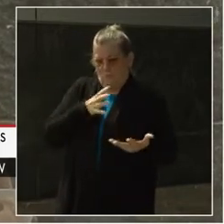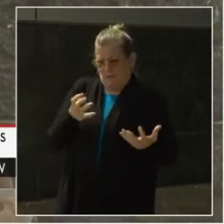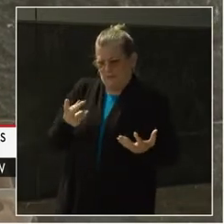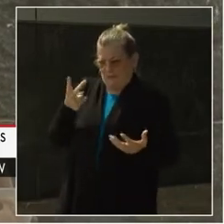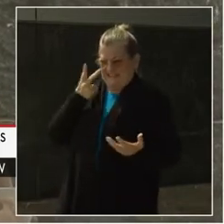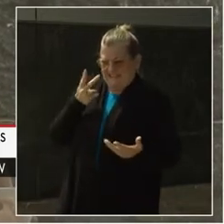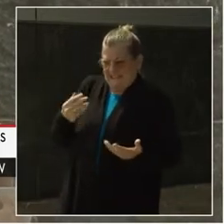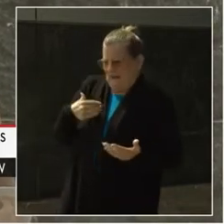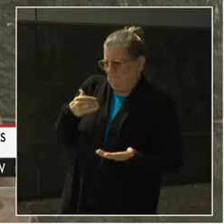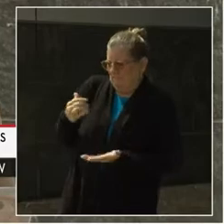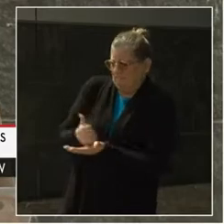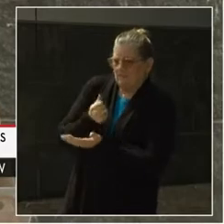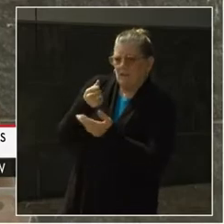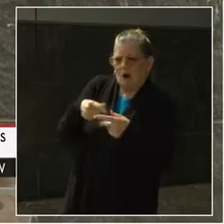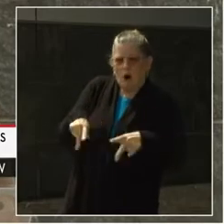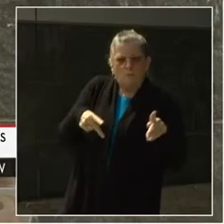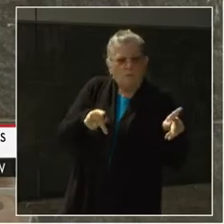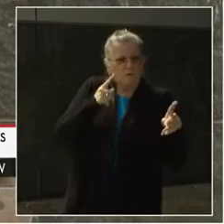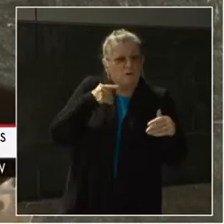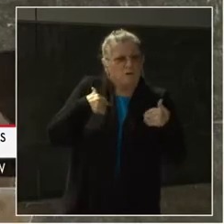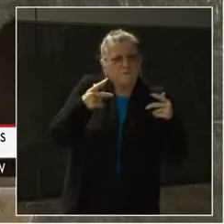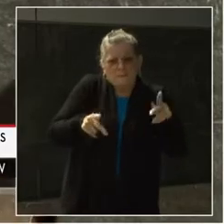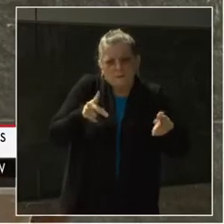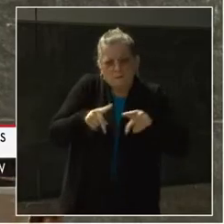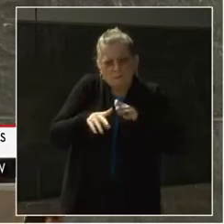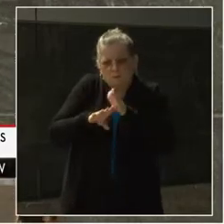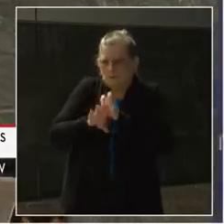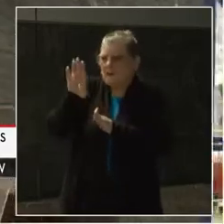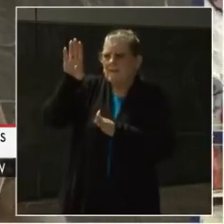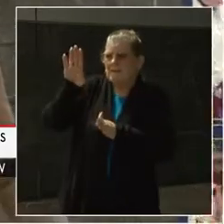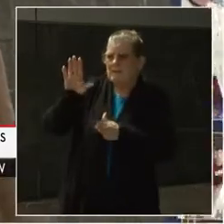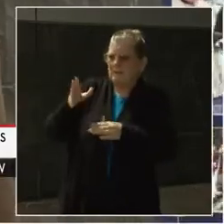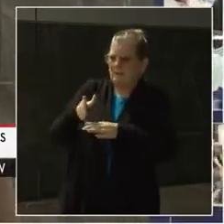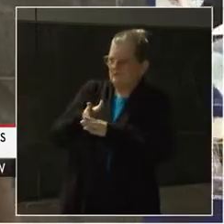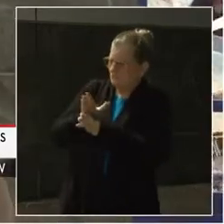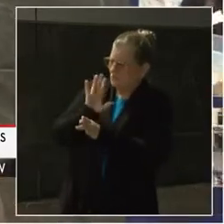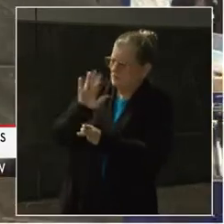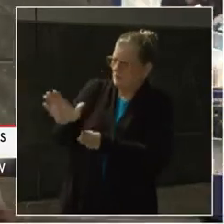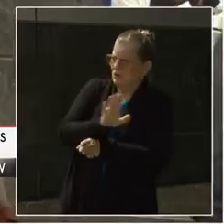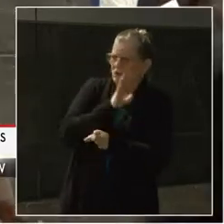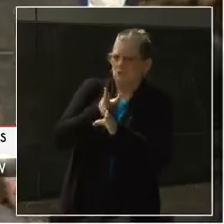person advance their career goals. Dr. Grant.